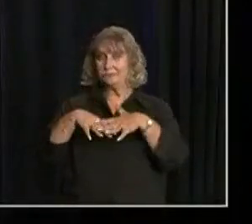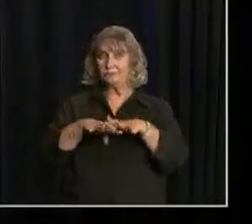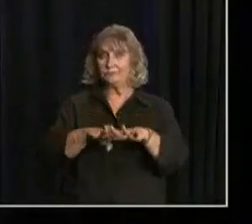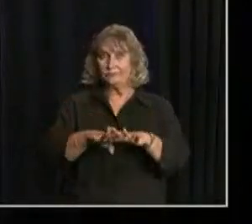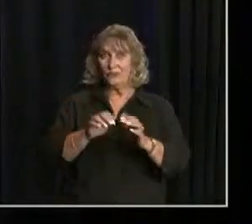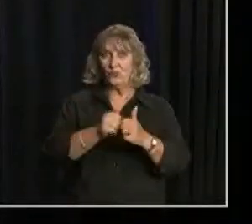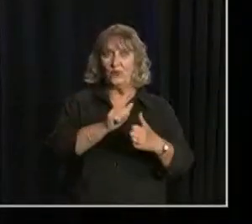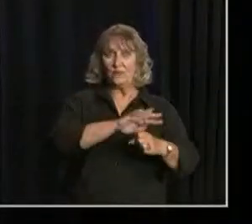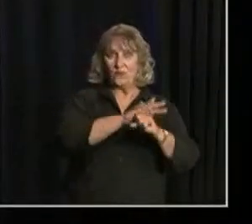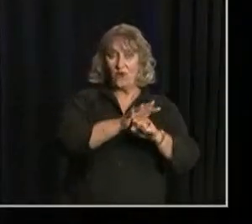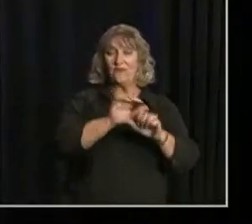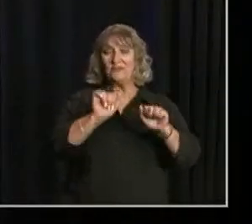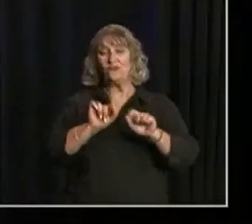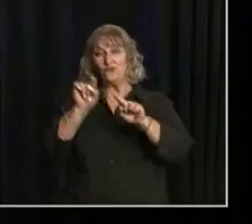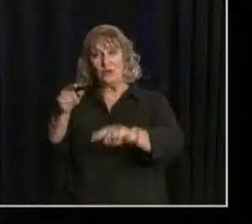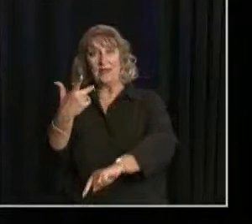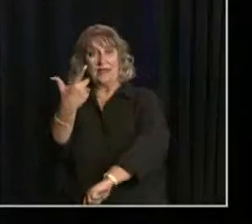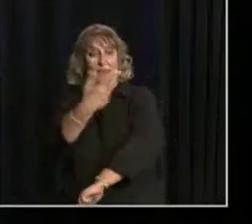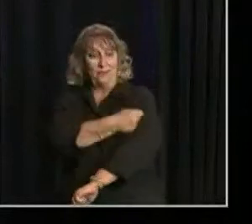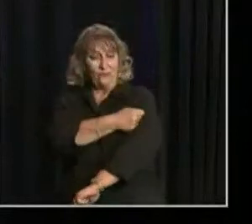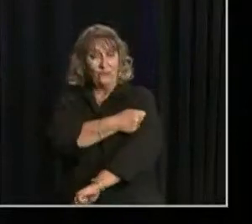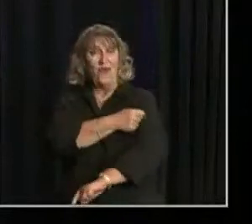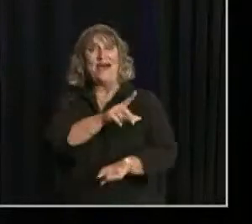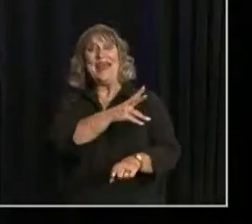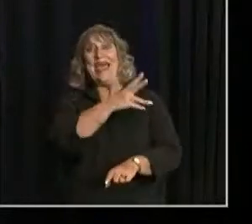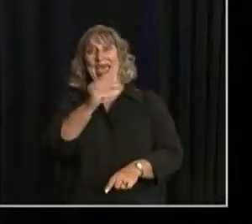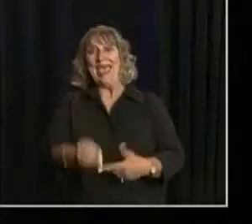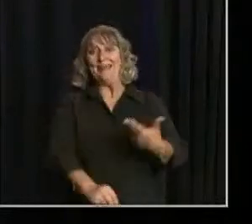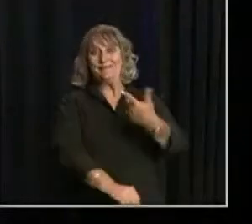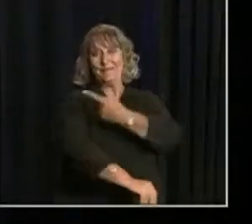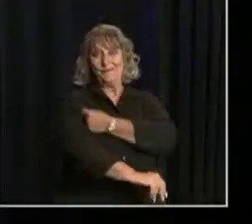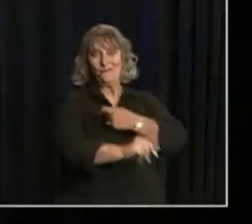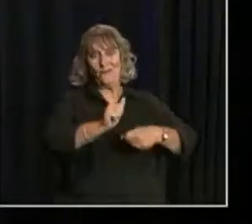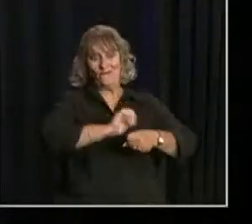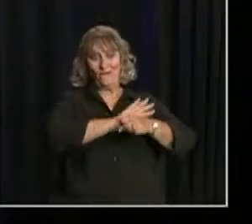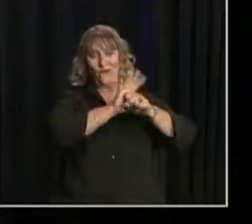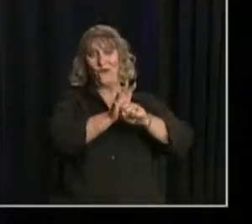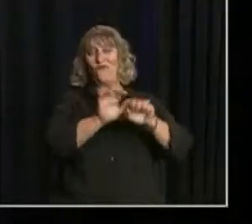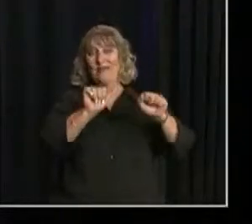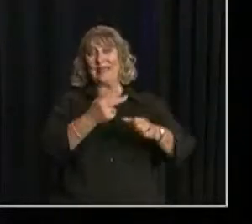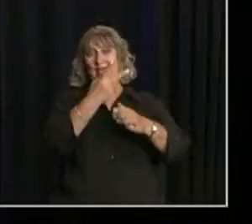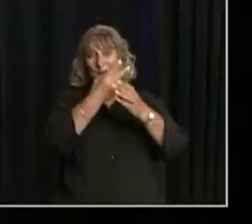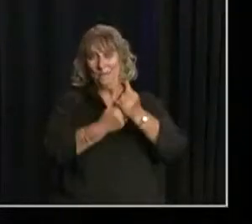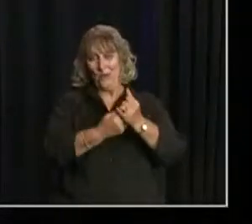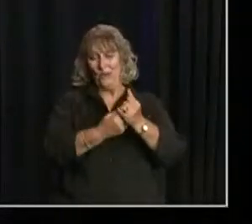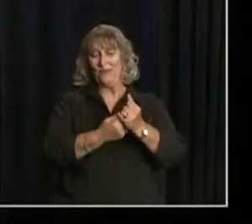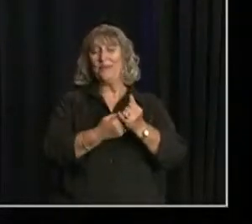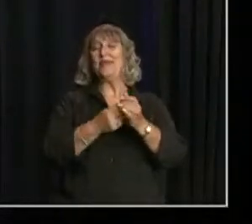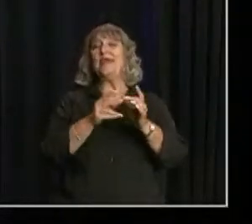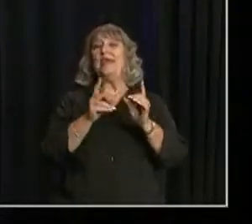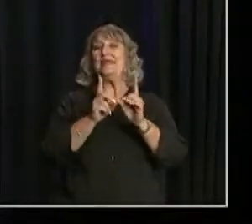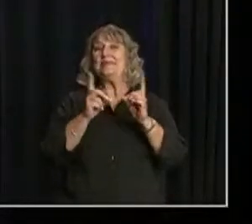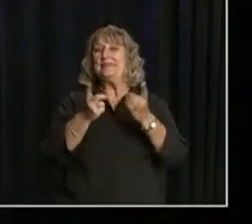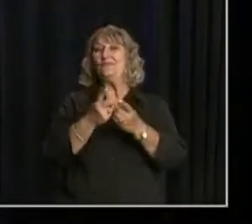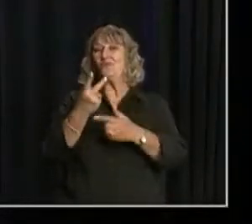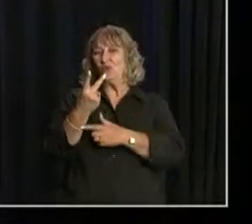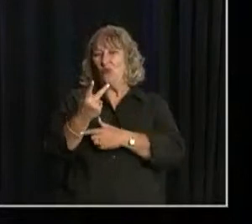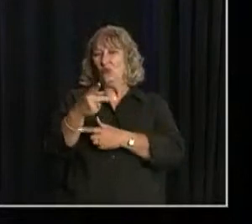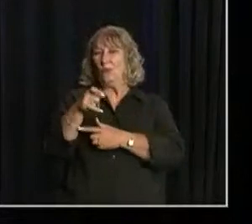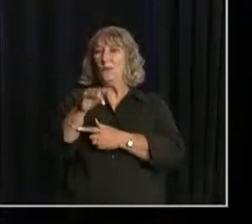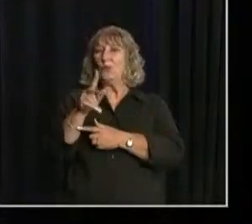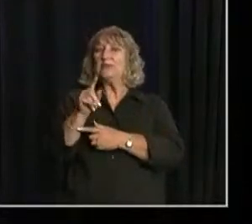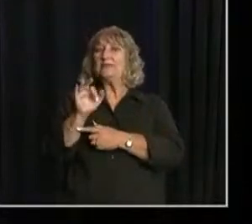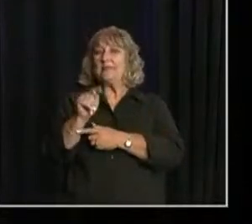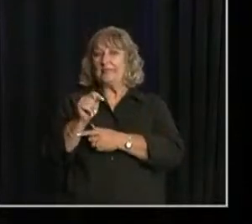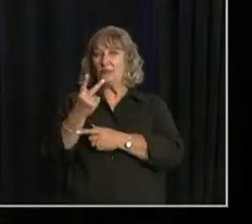your flu vaccine in addition to your COVID vaccine. There's an opportunity in Precinct 2 in our area, not this coming Saturday,